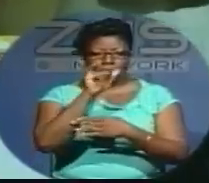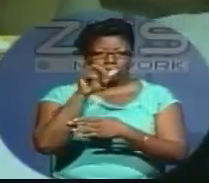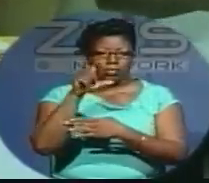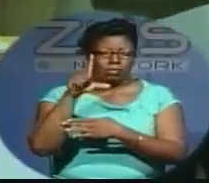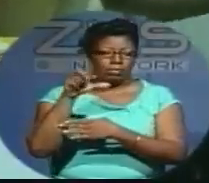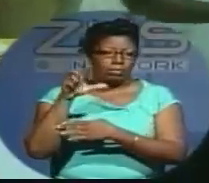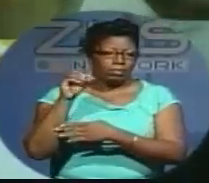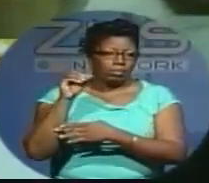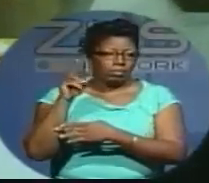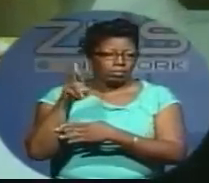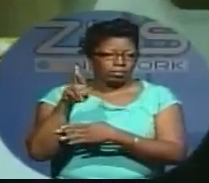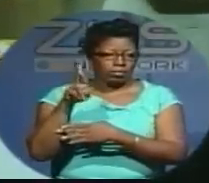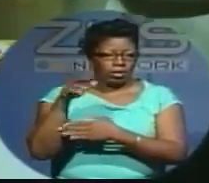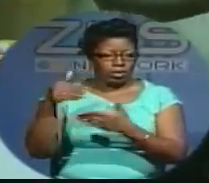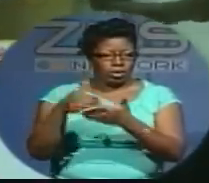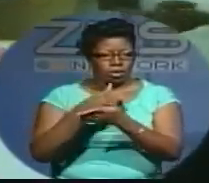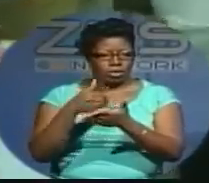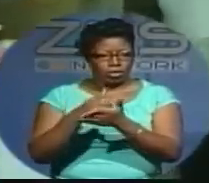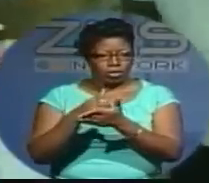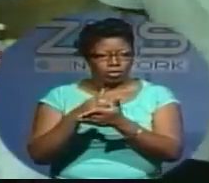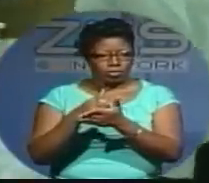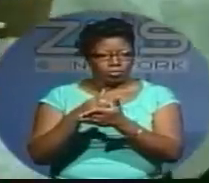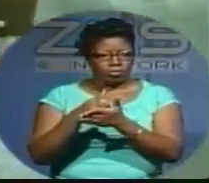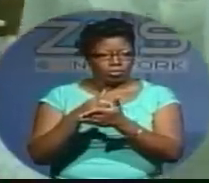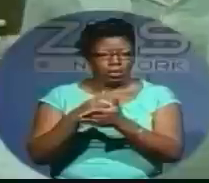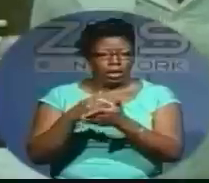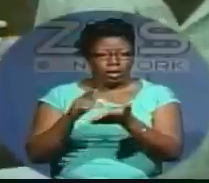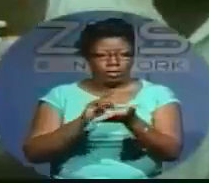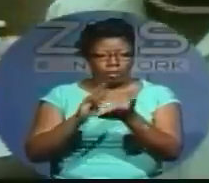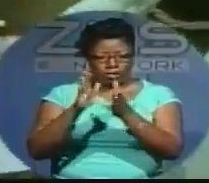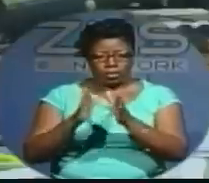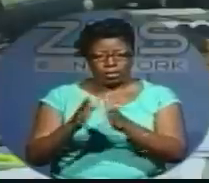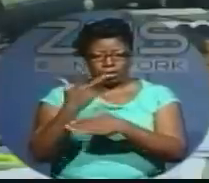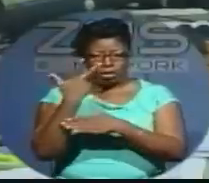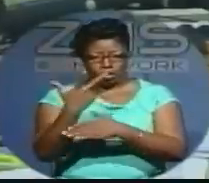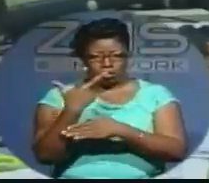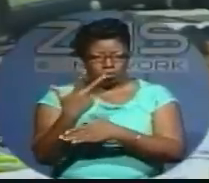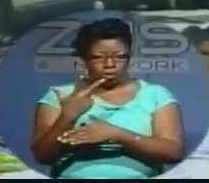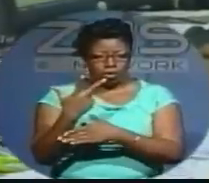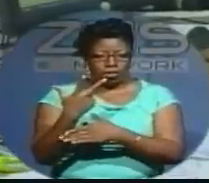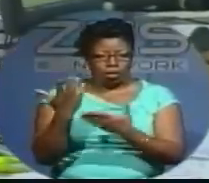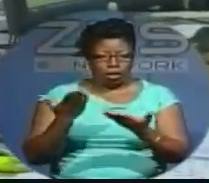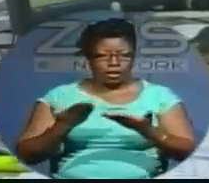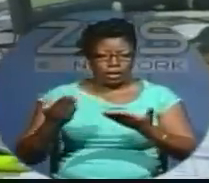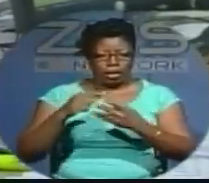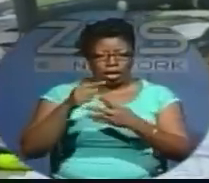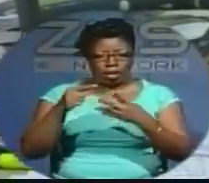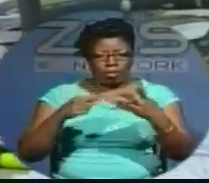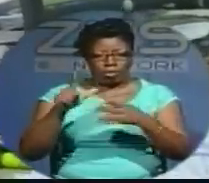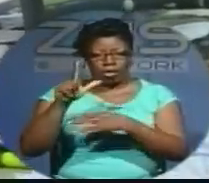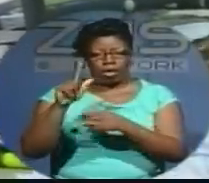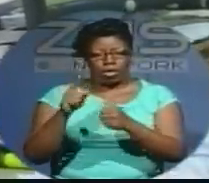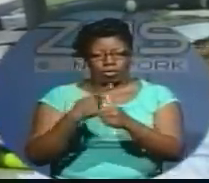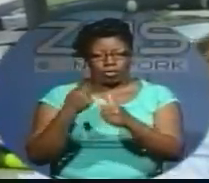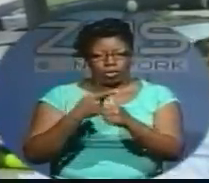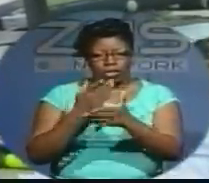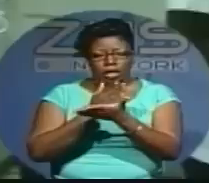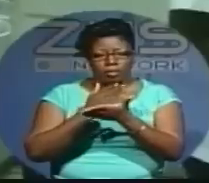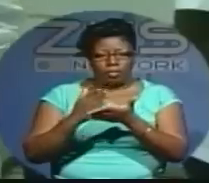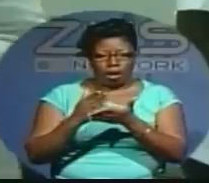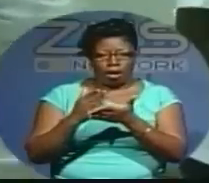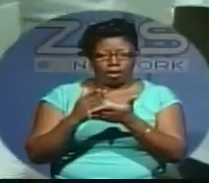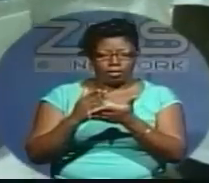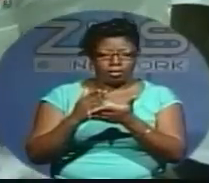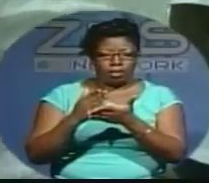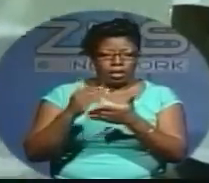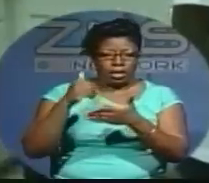her new complement of pharmacist interns have already made. These three pharmaceutical wonders are among the first to take part in a